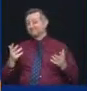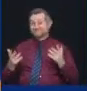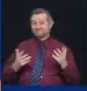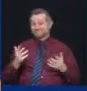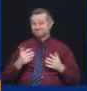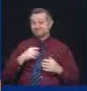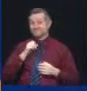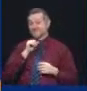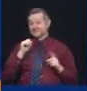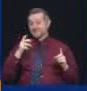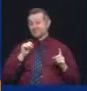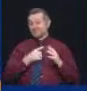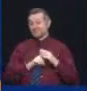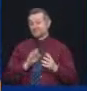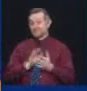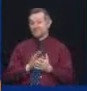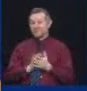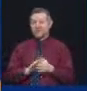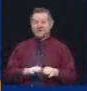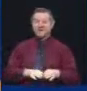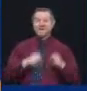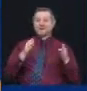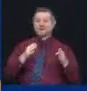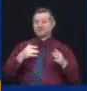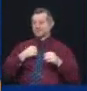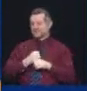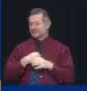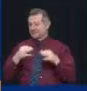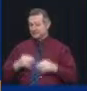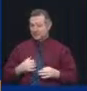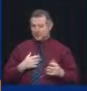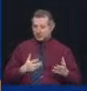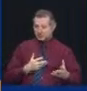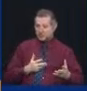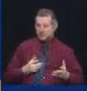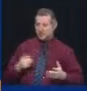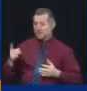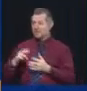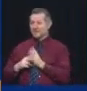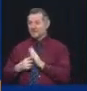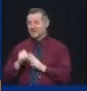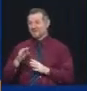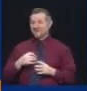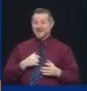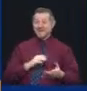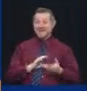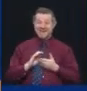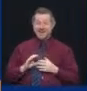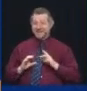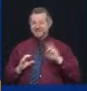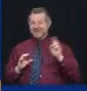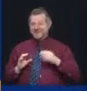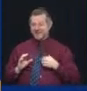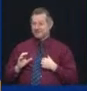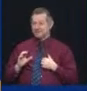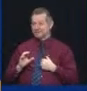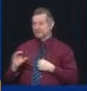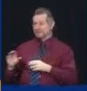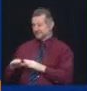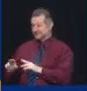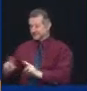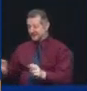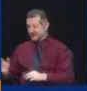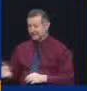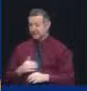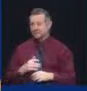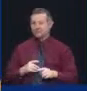point. The decision point would be if you had the vaccine and children were going back to school, would you mandate the